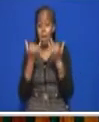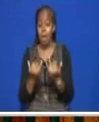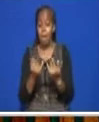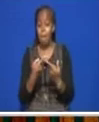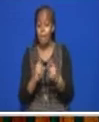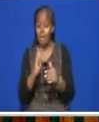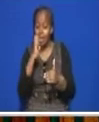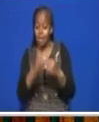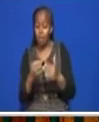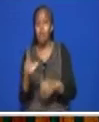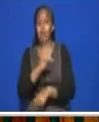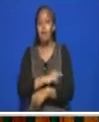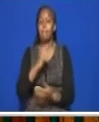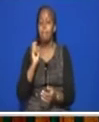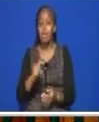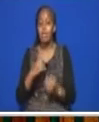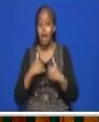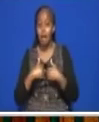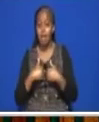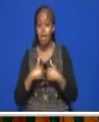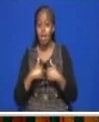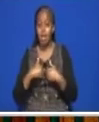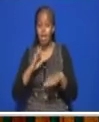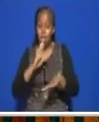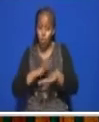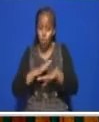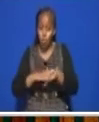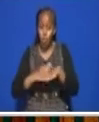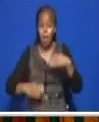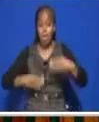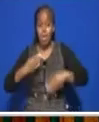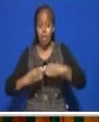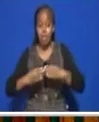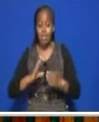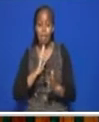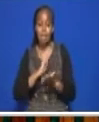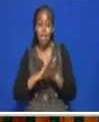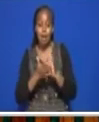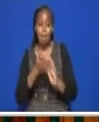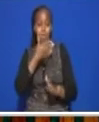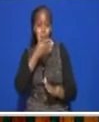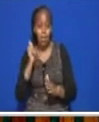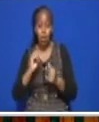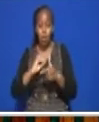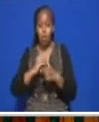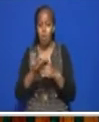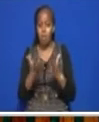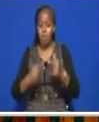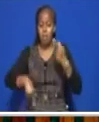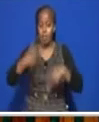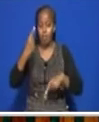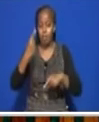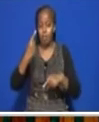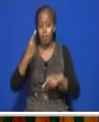are virtuous should be victorious. You should not develop a story where vices prevail over